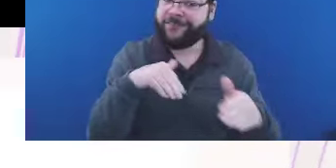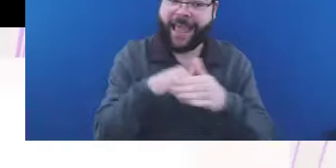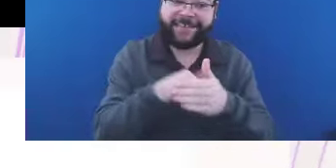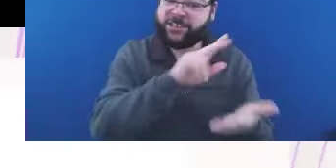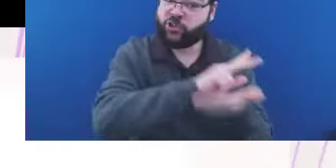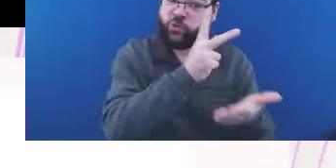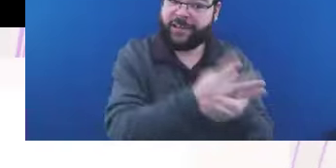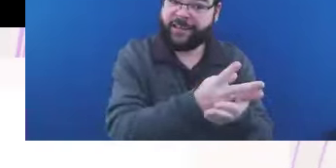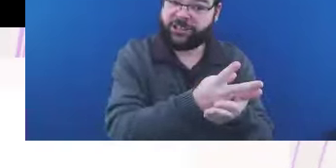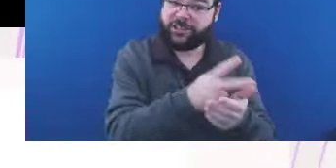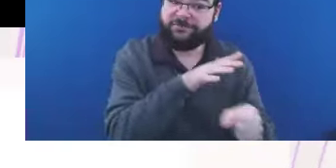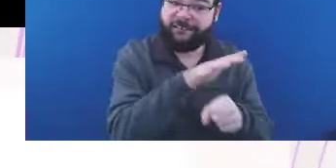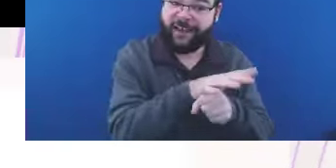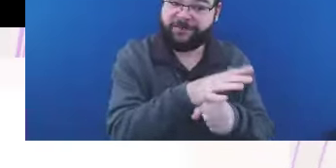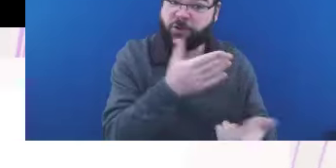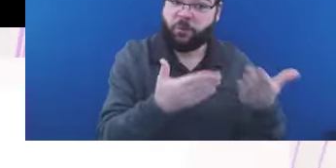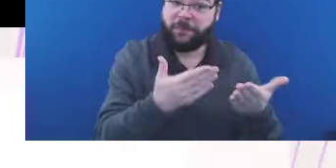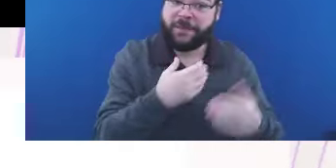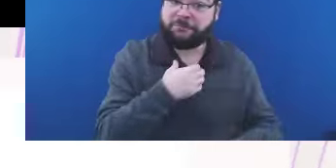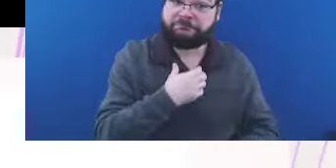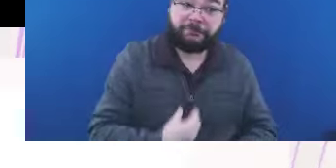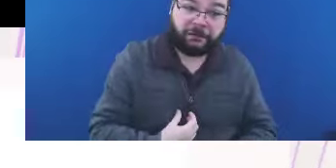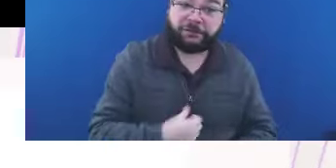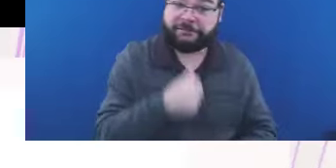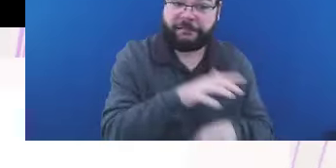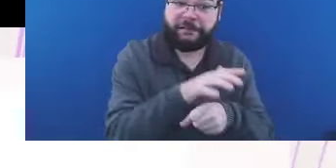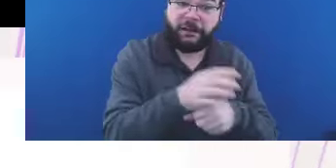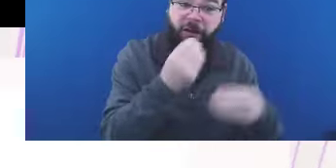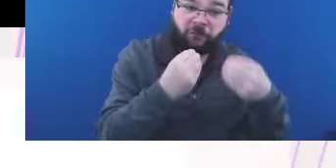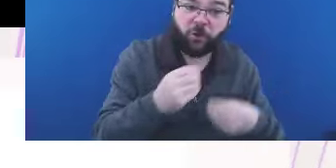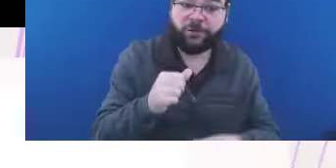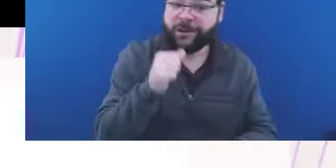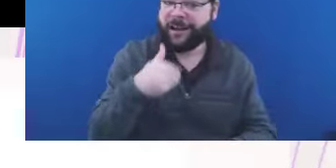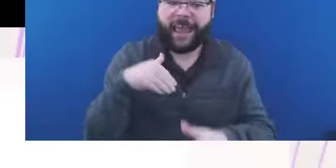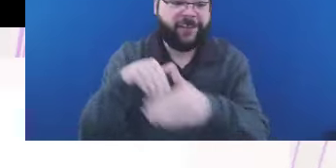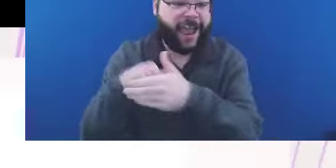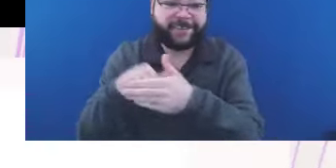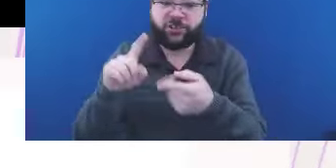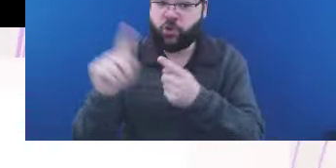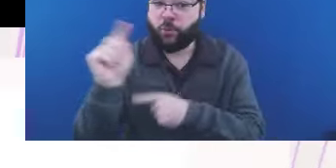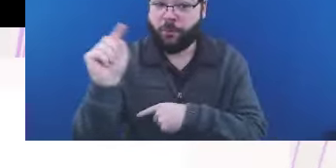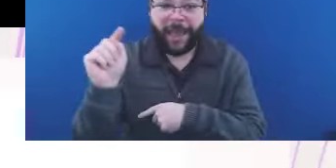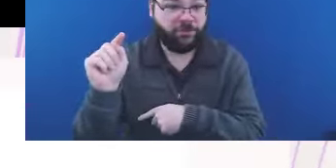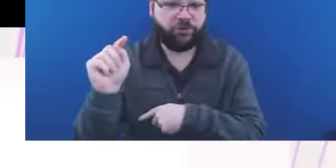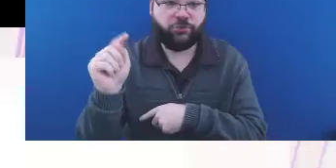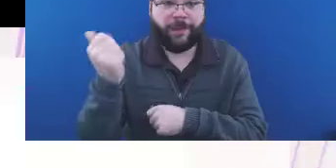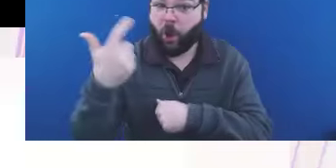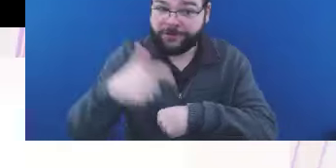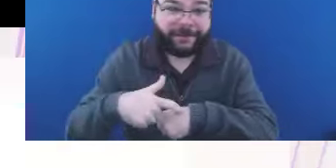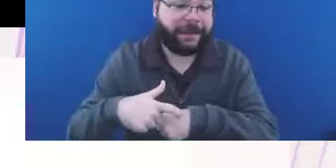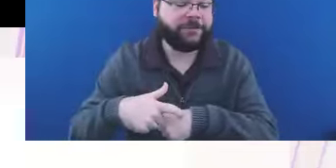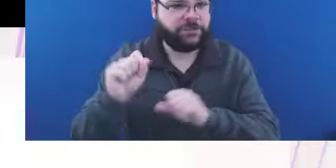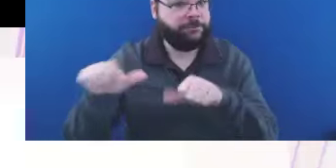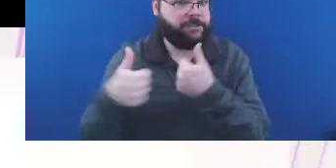there may be some food insecurity. They may not have regular access to bathroom facilities, which can be really challenging